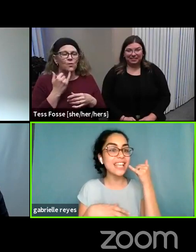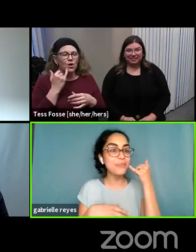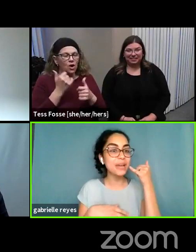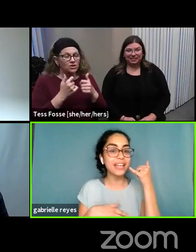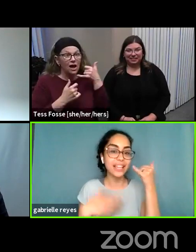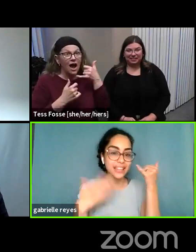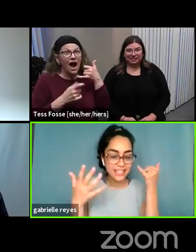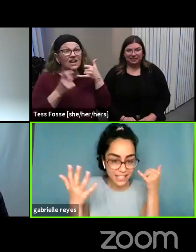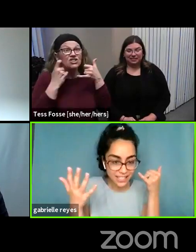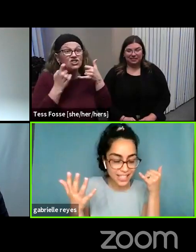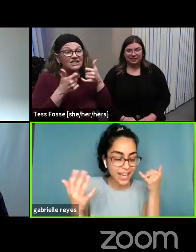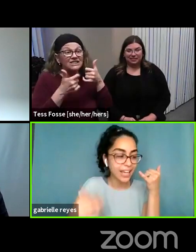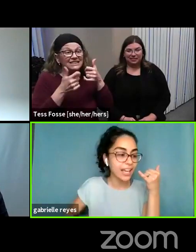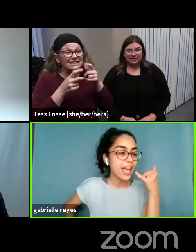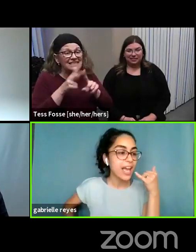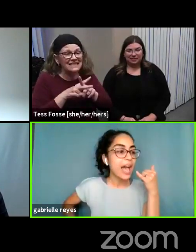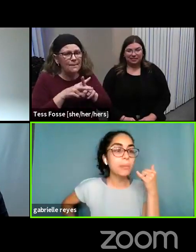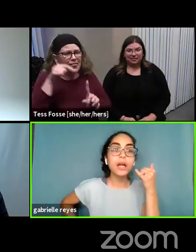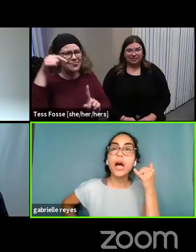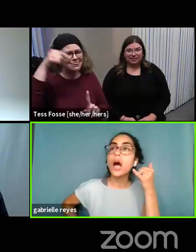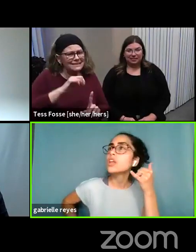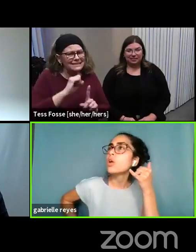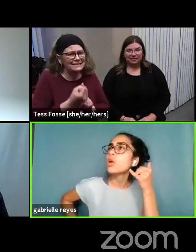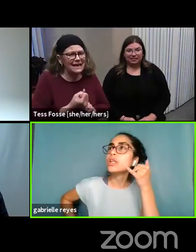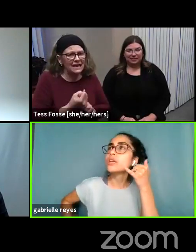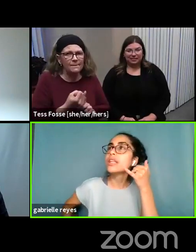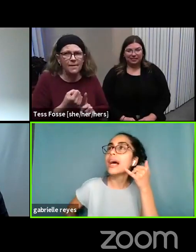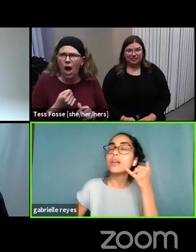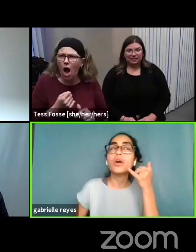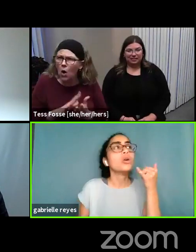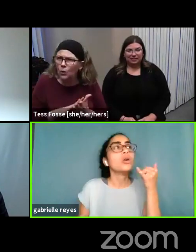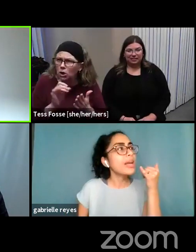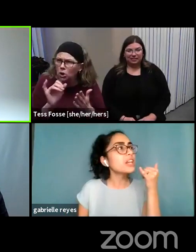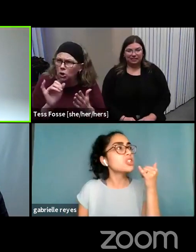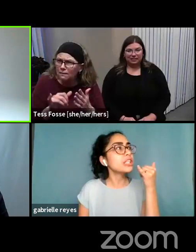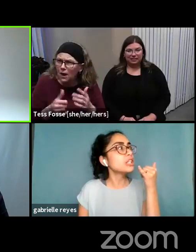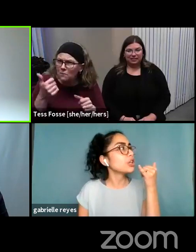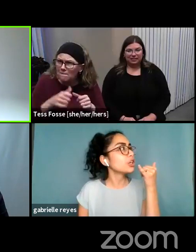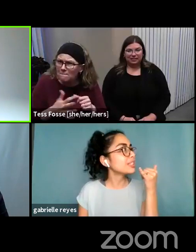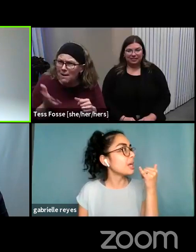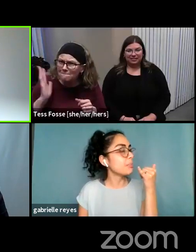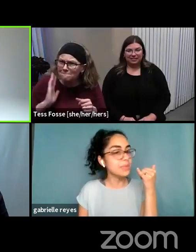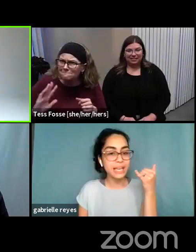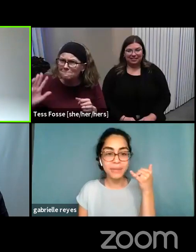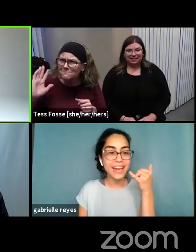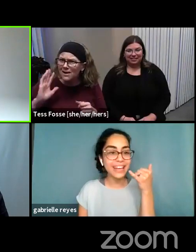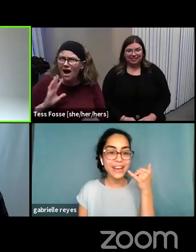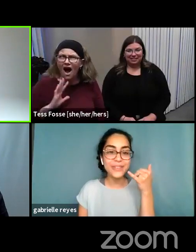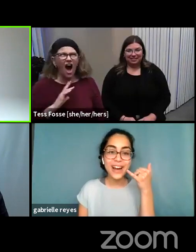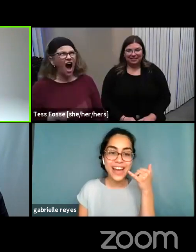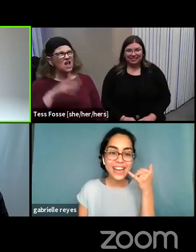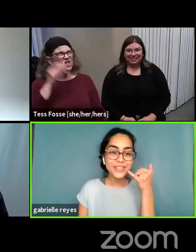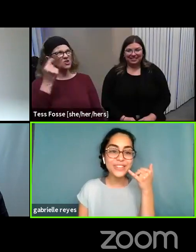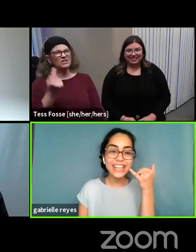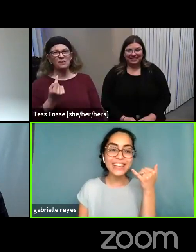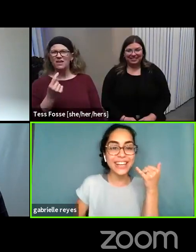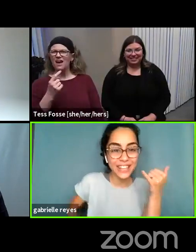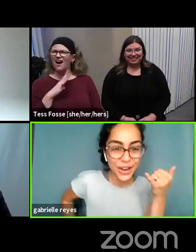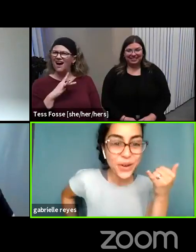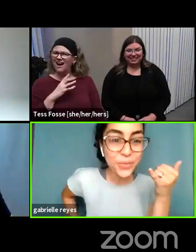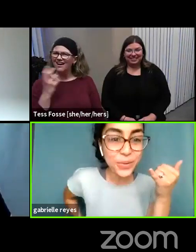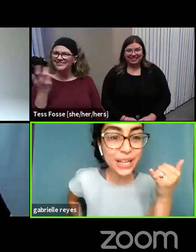this assignment like this in setting. And I'm like, we learned that. We actually learned something, man. Like what?